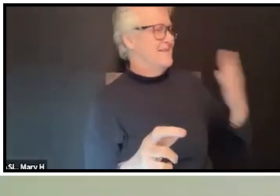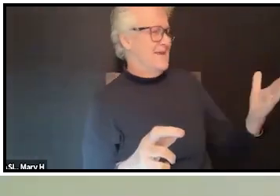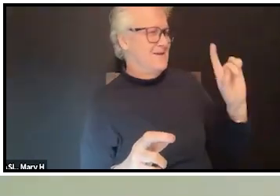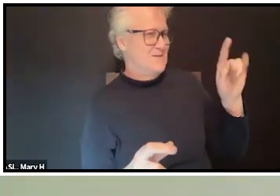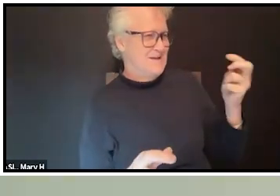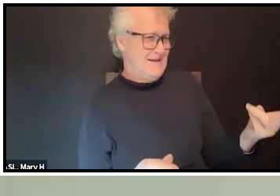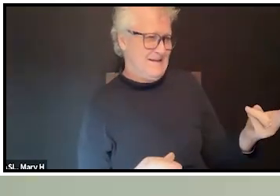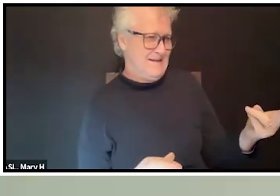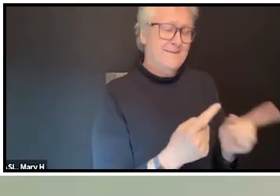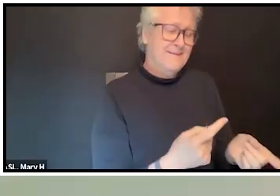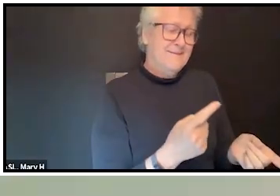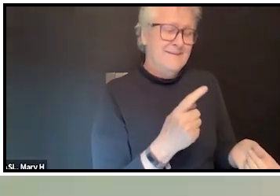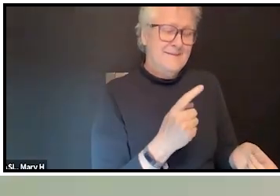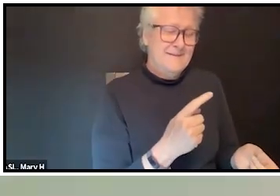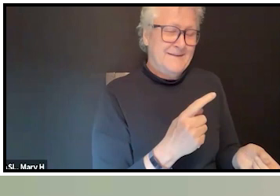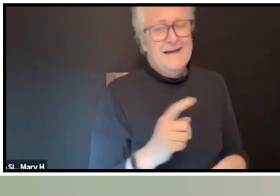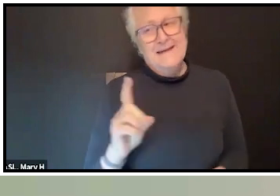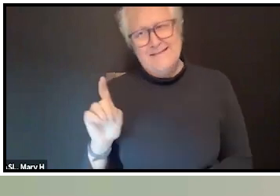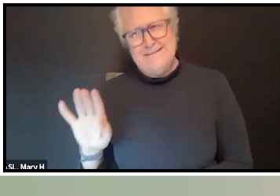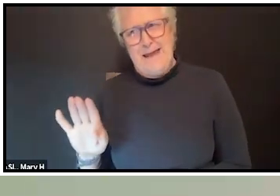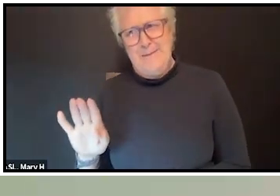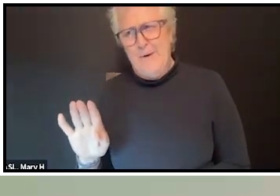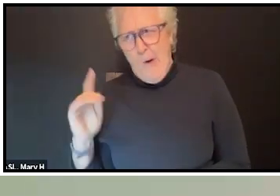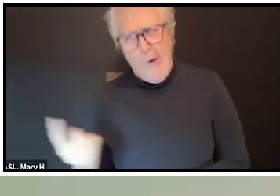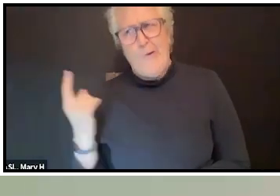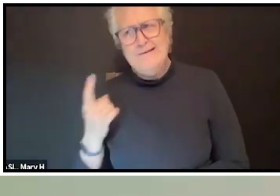it's like to be put on the spot. I understand.